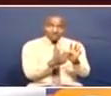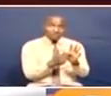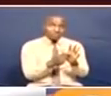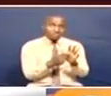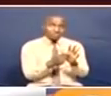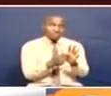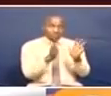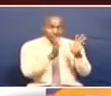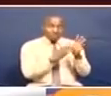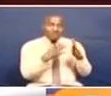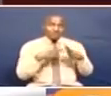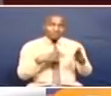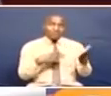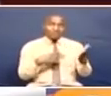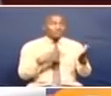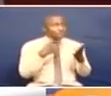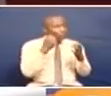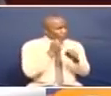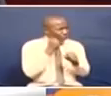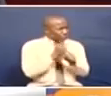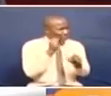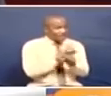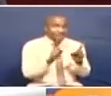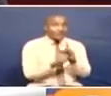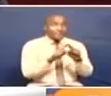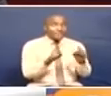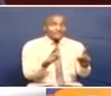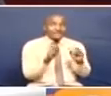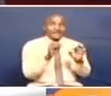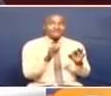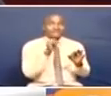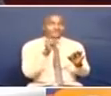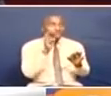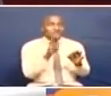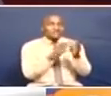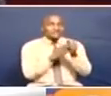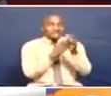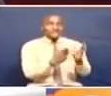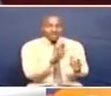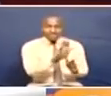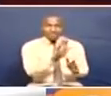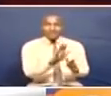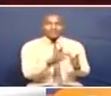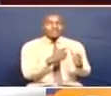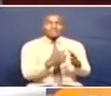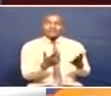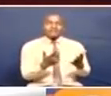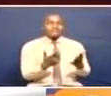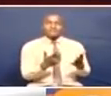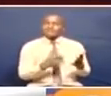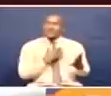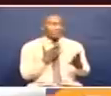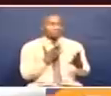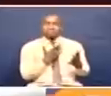for instance, for Ukambani people, no matter what you do for them, for as long as they do not see their leader on the table, they'll feel excluded. Their own, you mean?